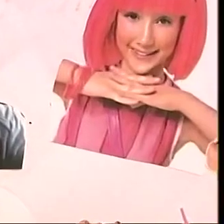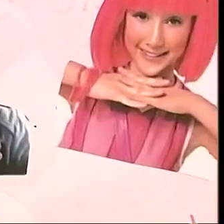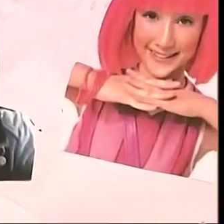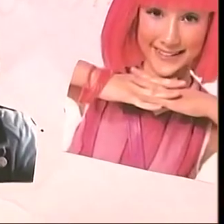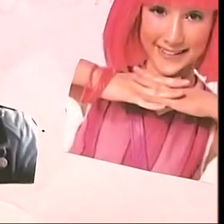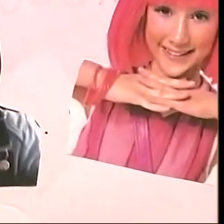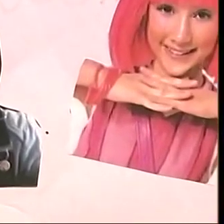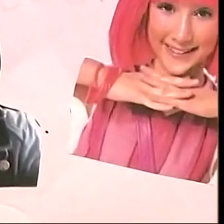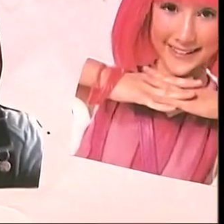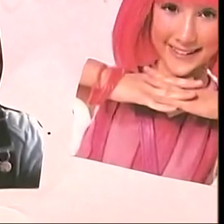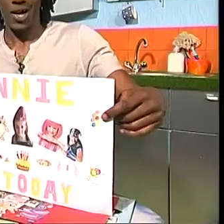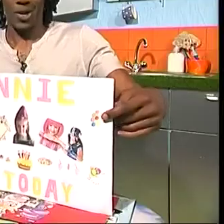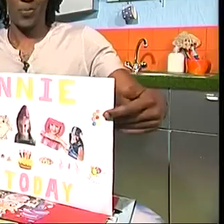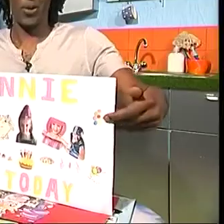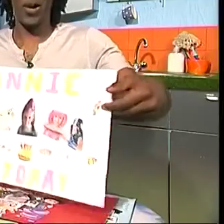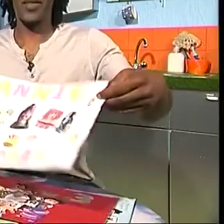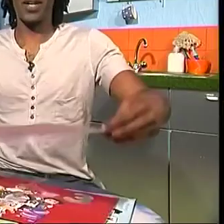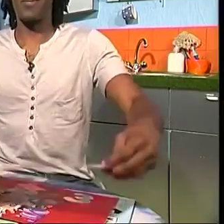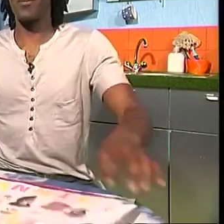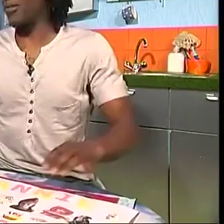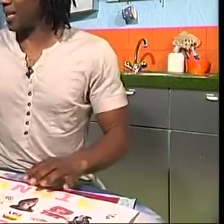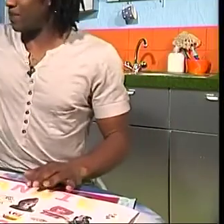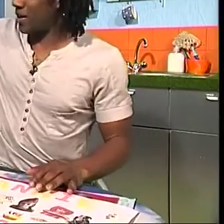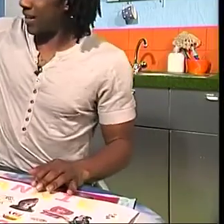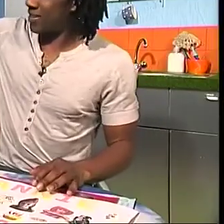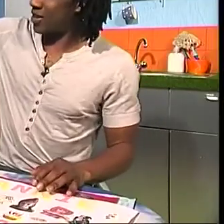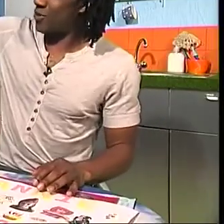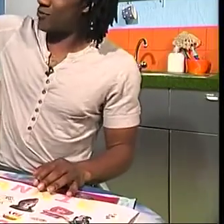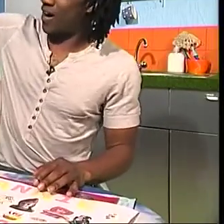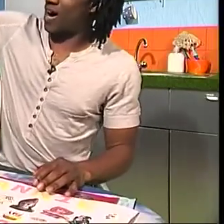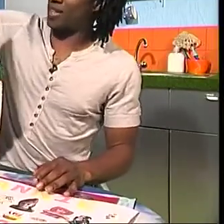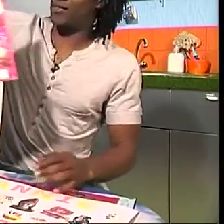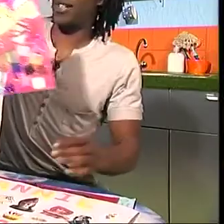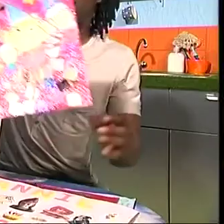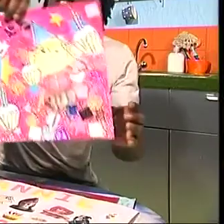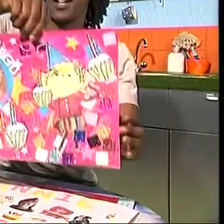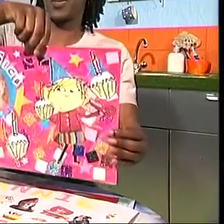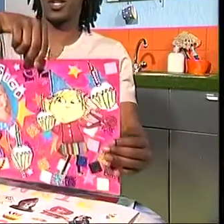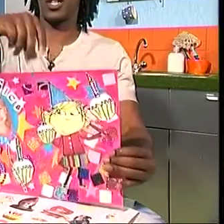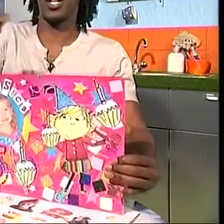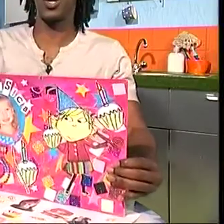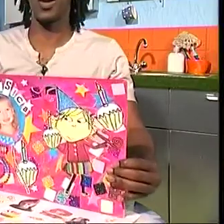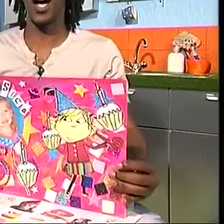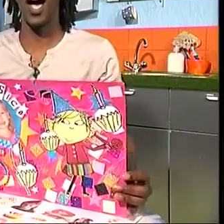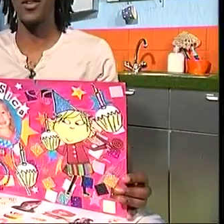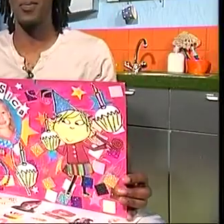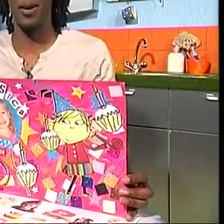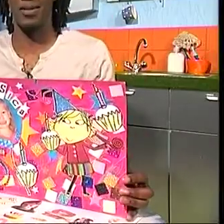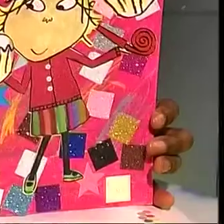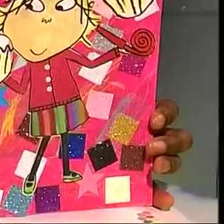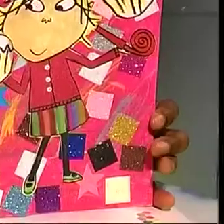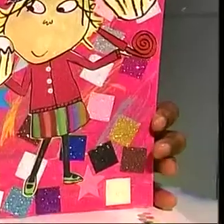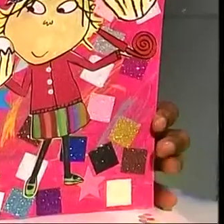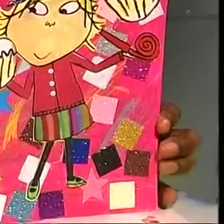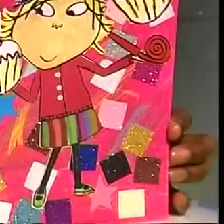Ben, and Libby. Hope you're having a brilliant birthday so far. Look at this very nice card with Lola and the birthday